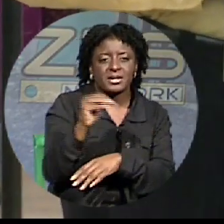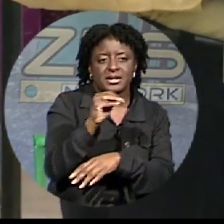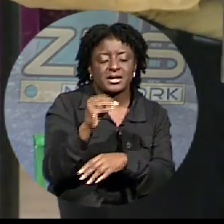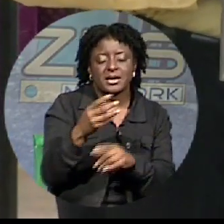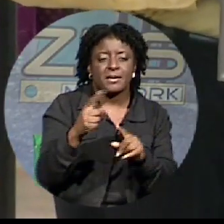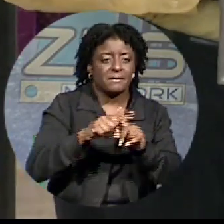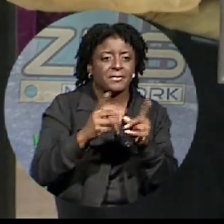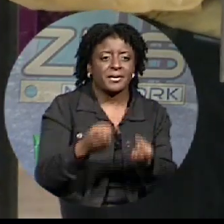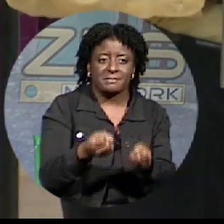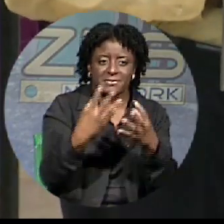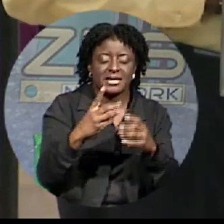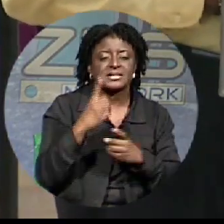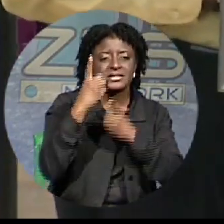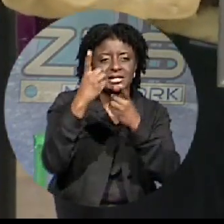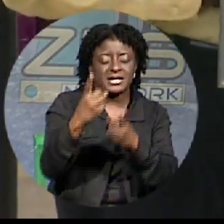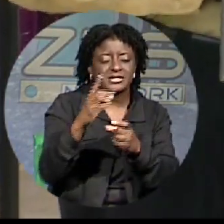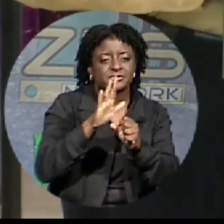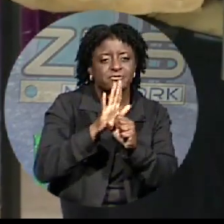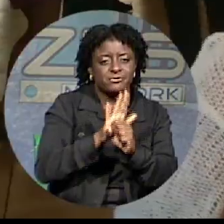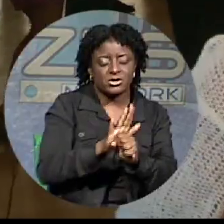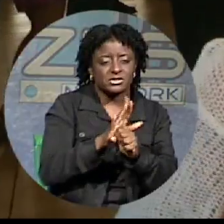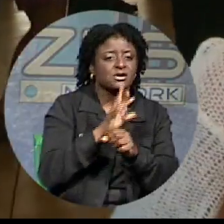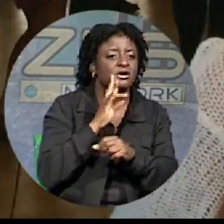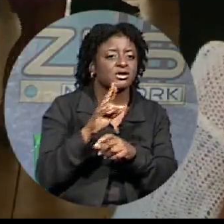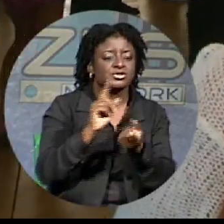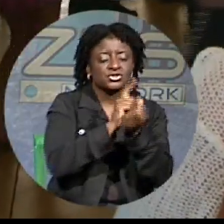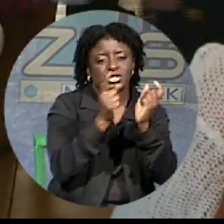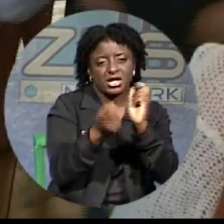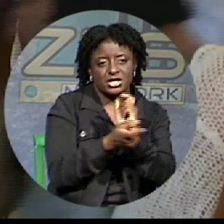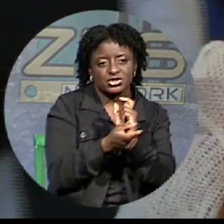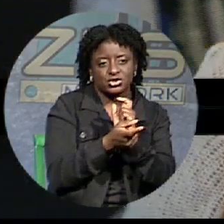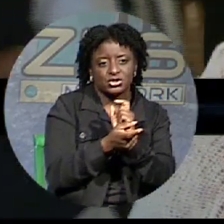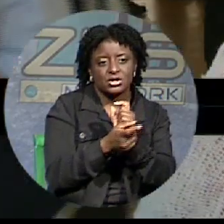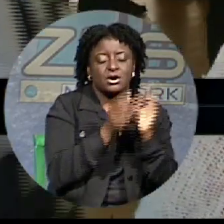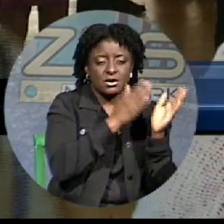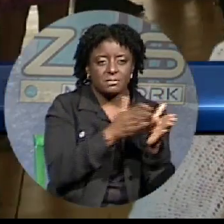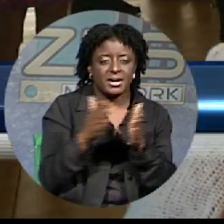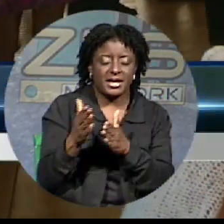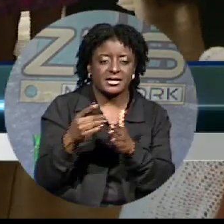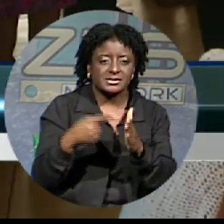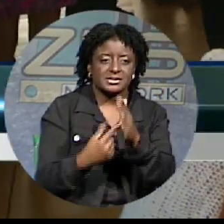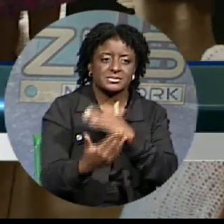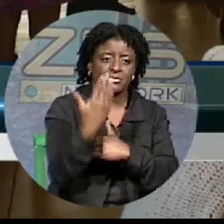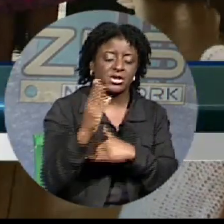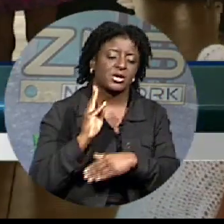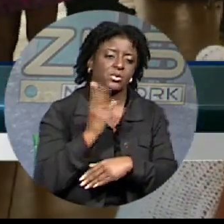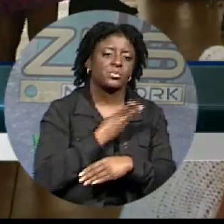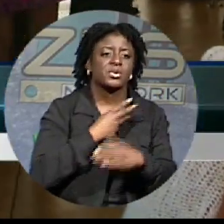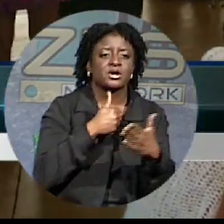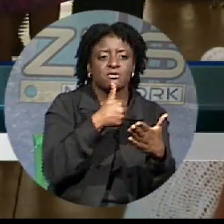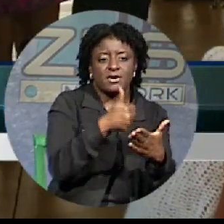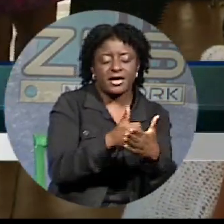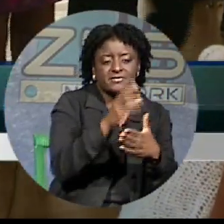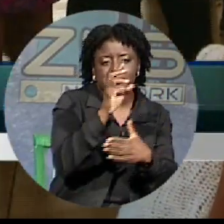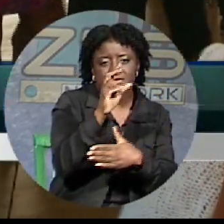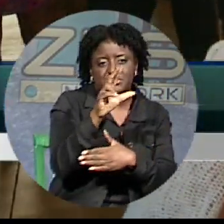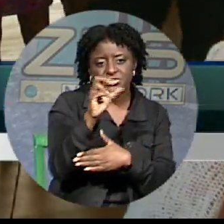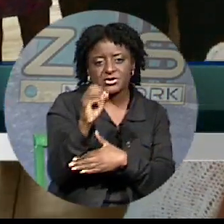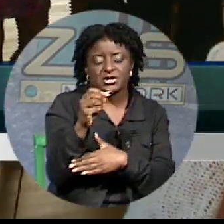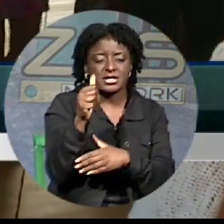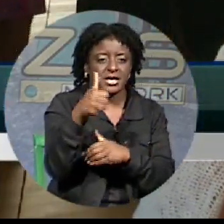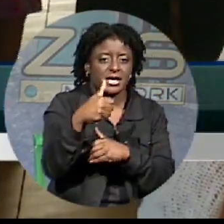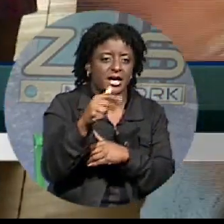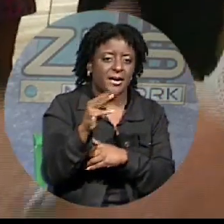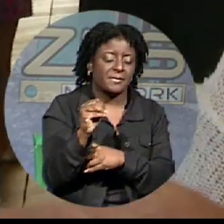The experience, she says, has soured her vacation. This morning we arrived at 6:30 a.m. at the airport to try and get on the first flight.